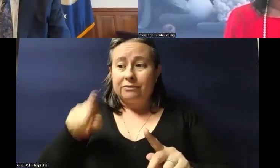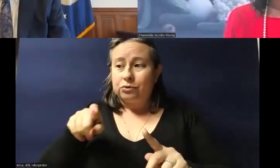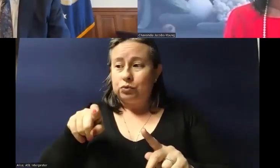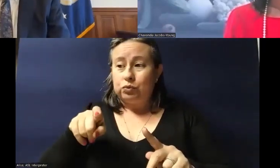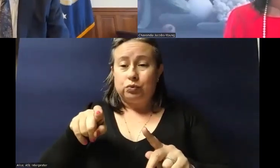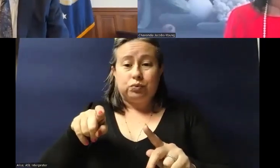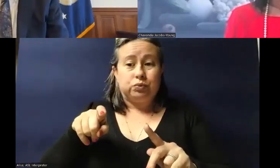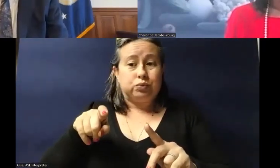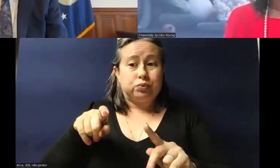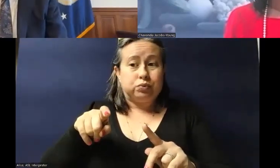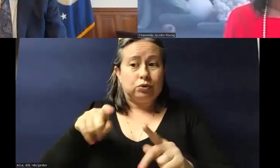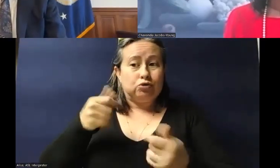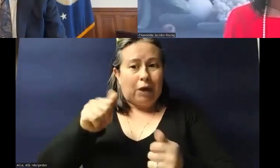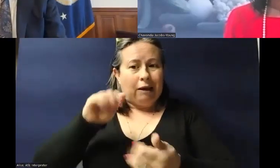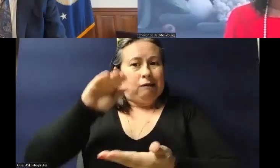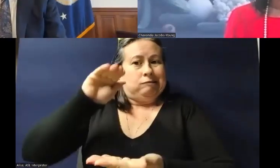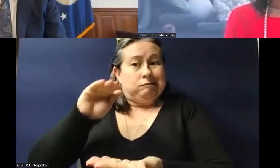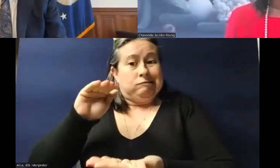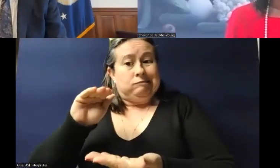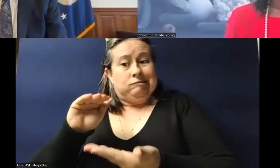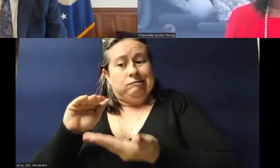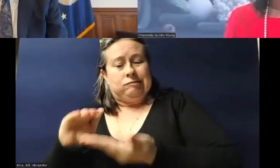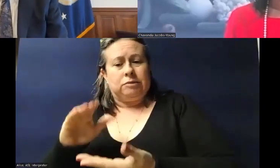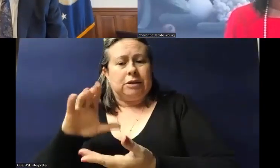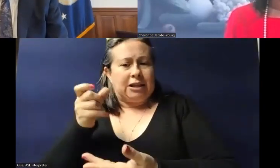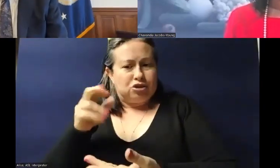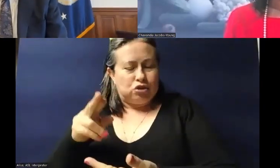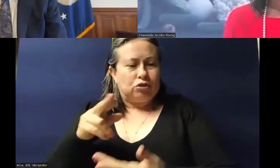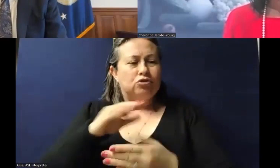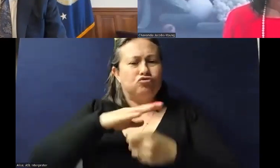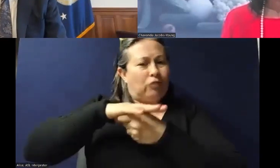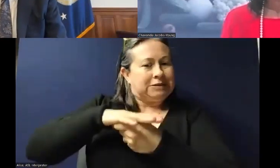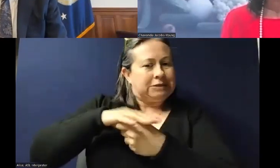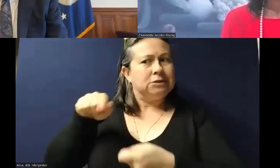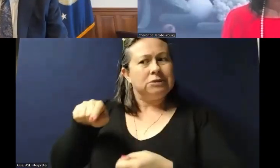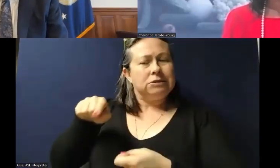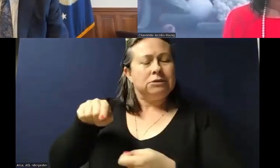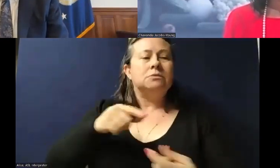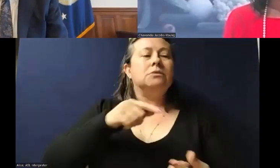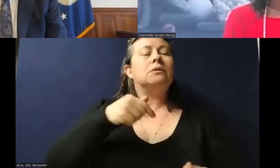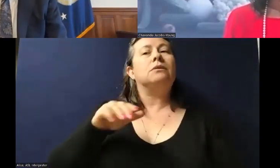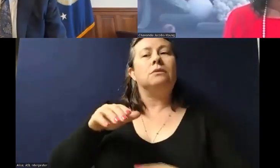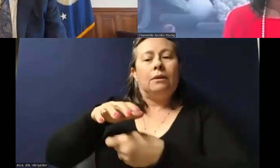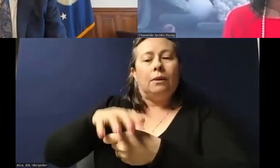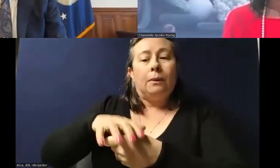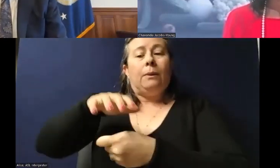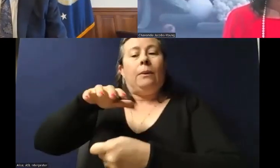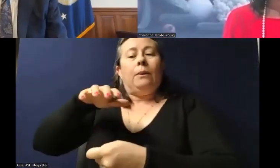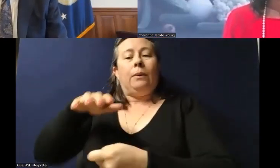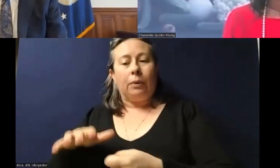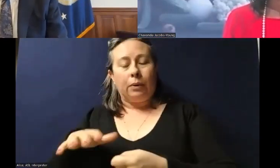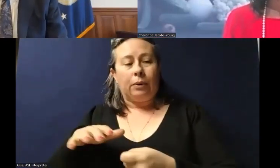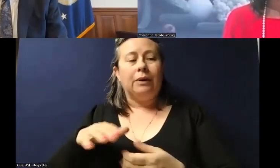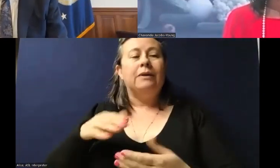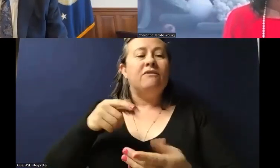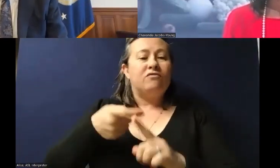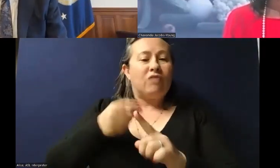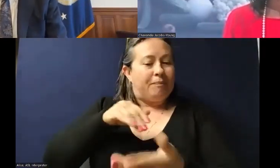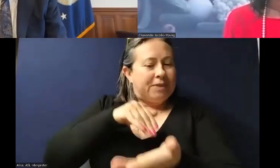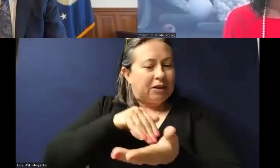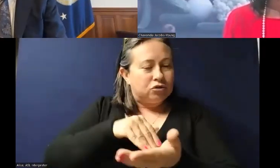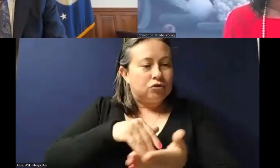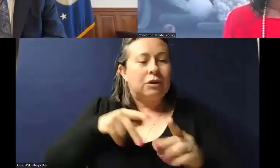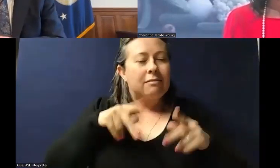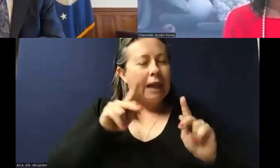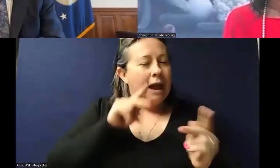consequences of cancer that occurs. That takes the stress off the hospitals. It takes the stress off the doctors. It allows the research,